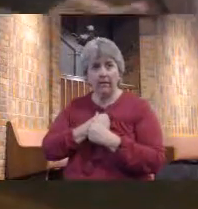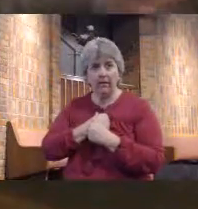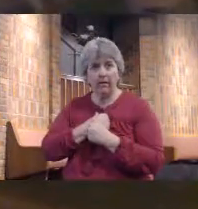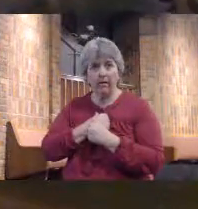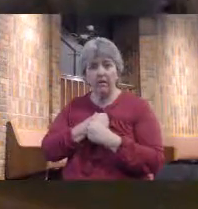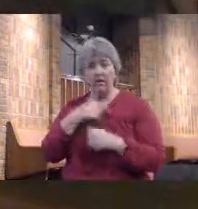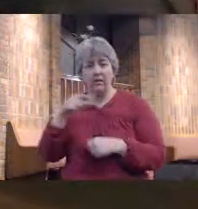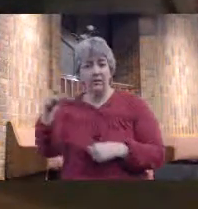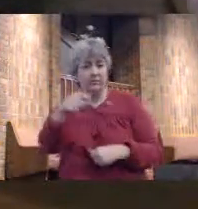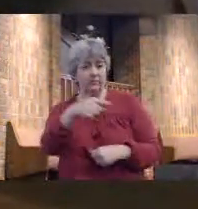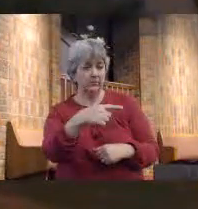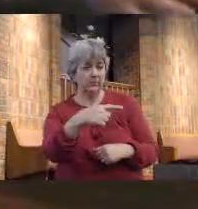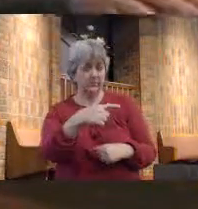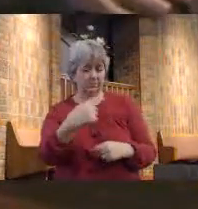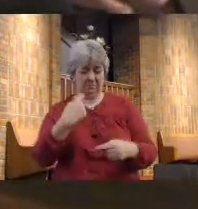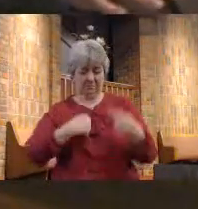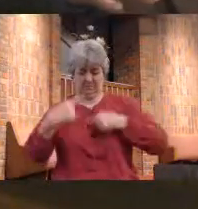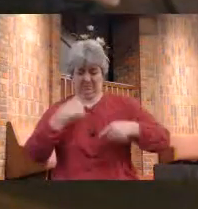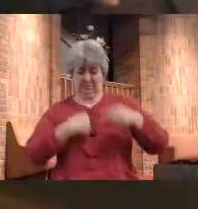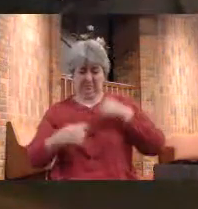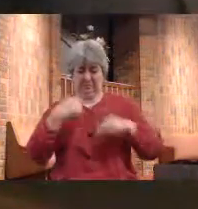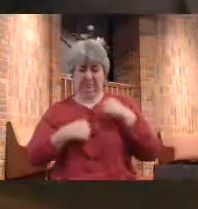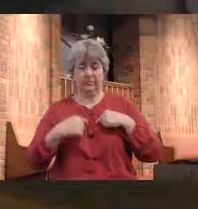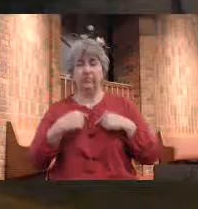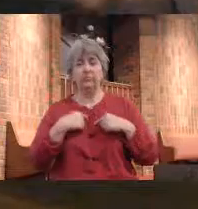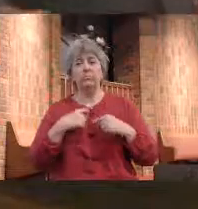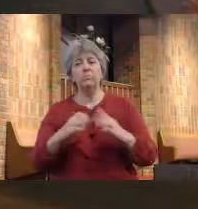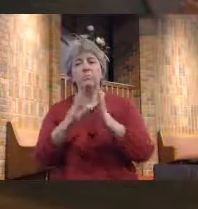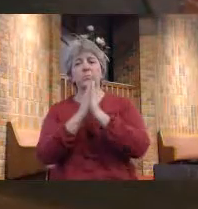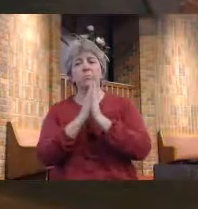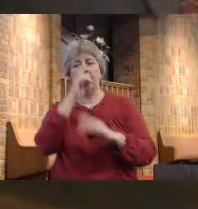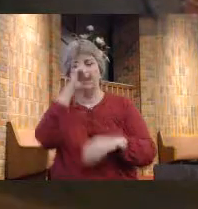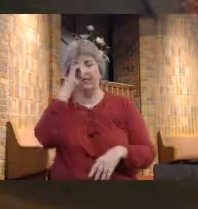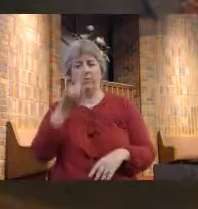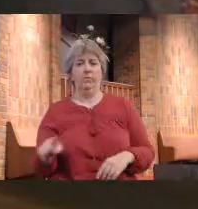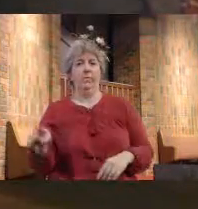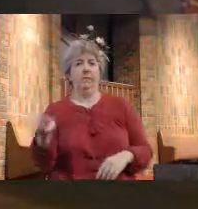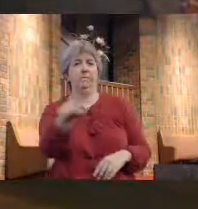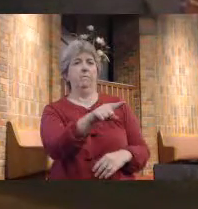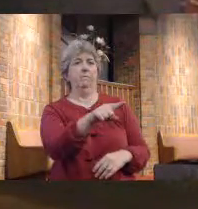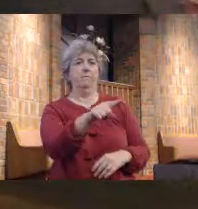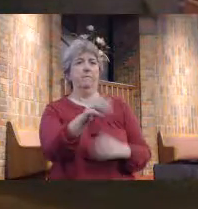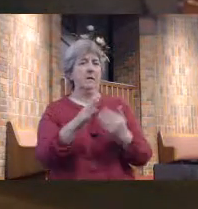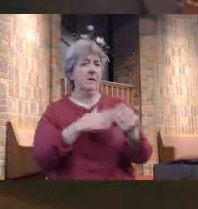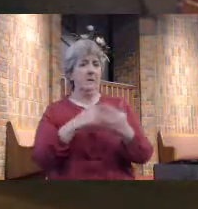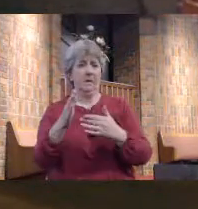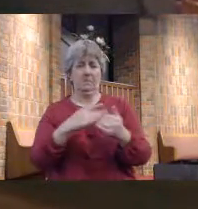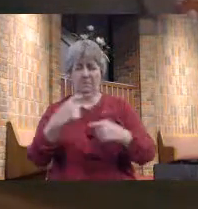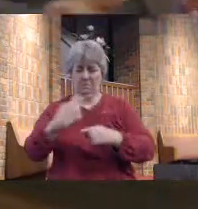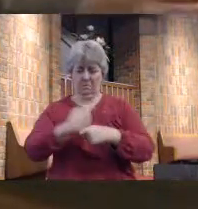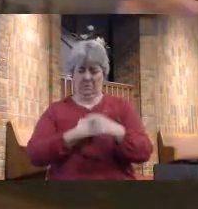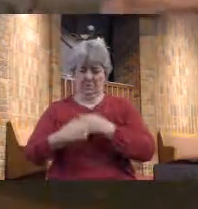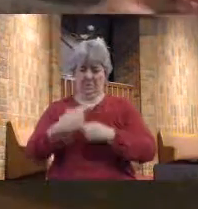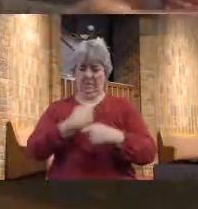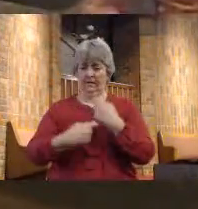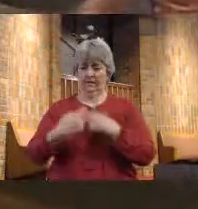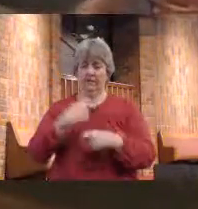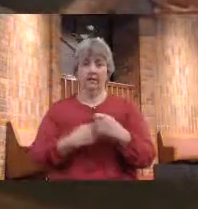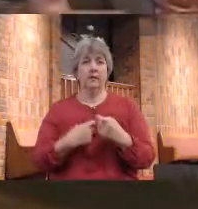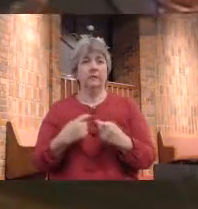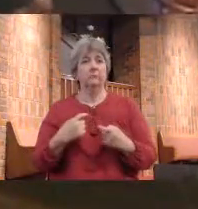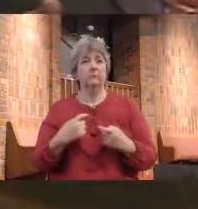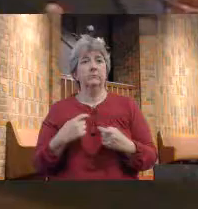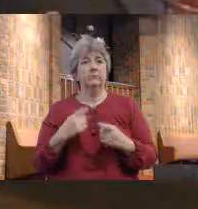who spitefully use and persecute you. Pray for them. Jesus expected